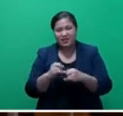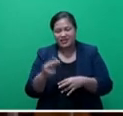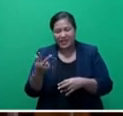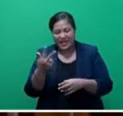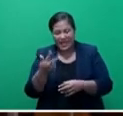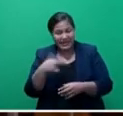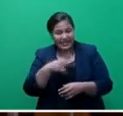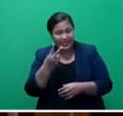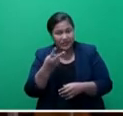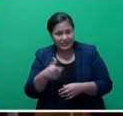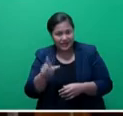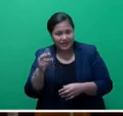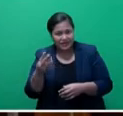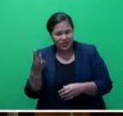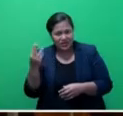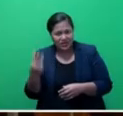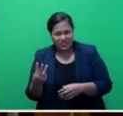13,743 passenger movement and